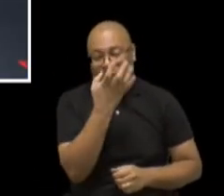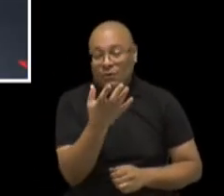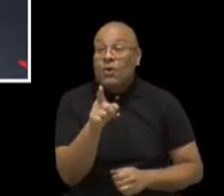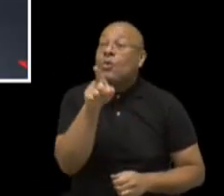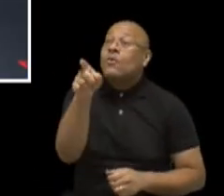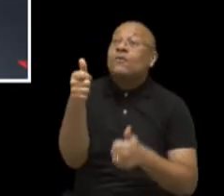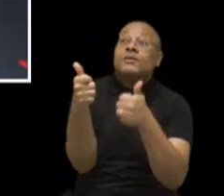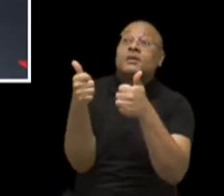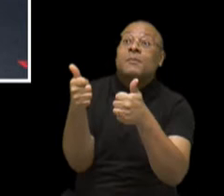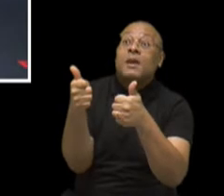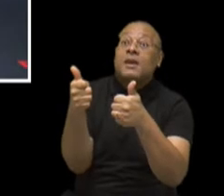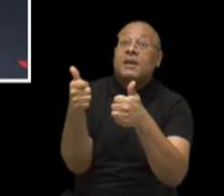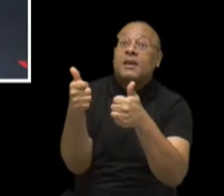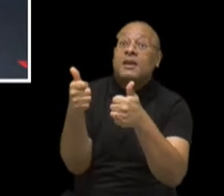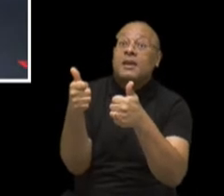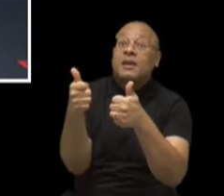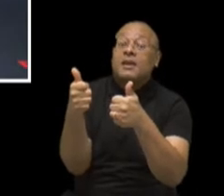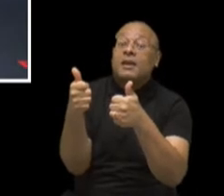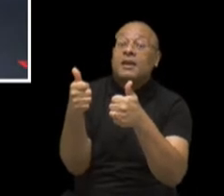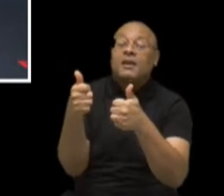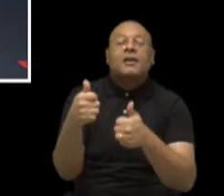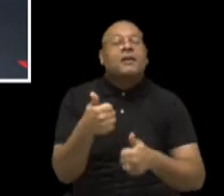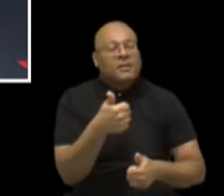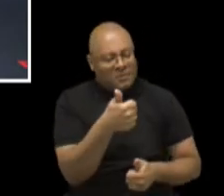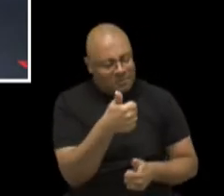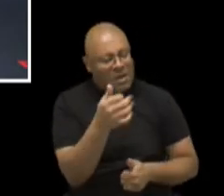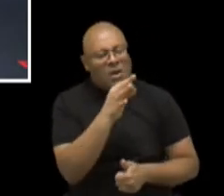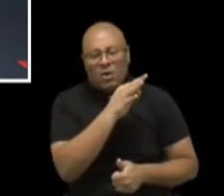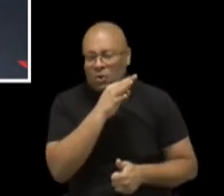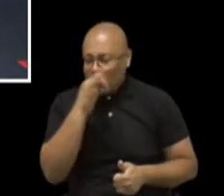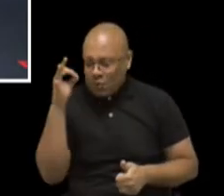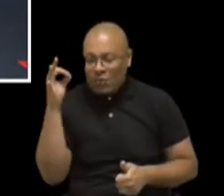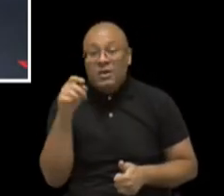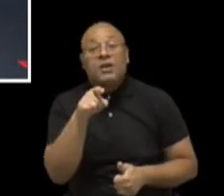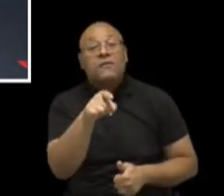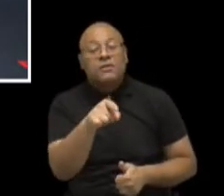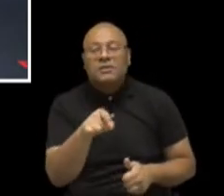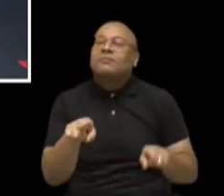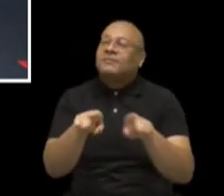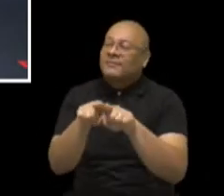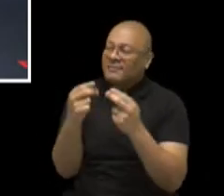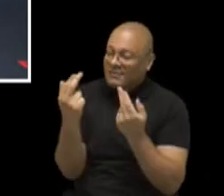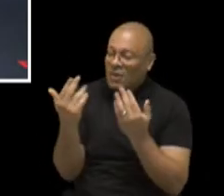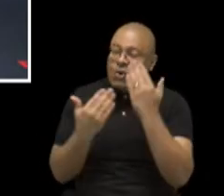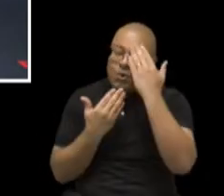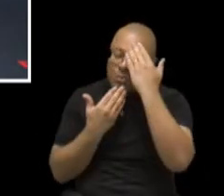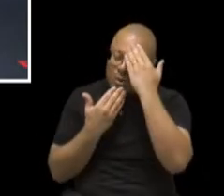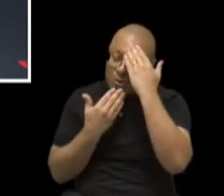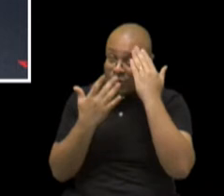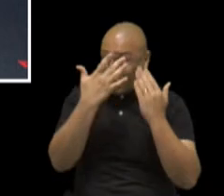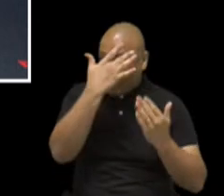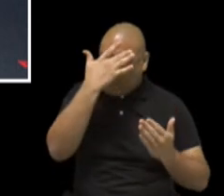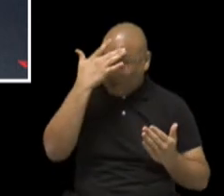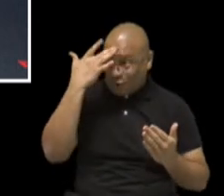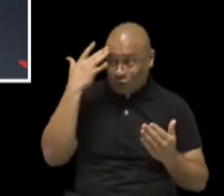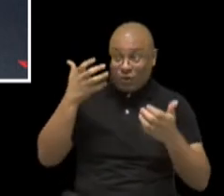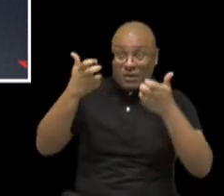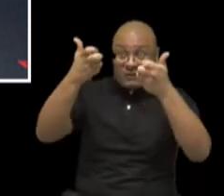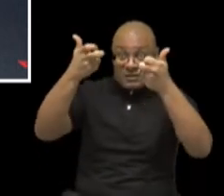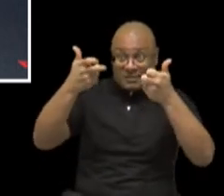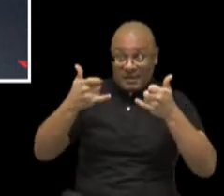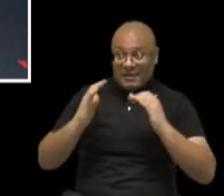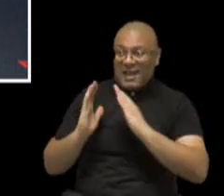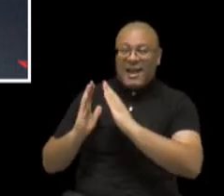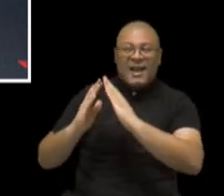you? I'm very well. How are you? I'm good, thank you. I was just telling the people at home that we talked like